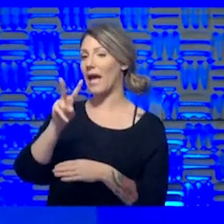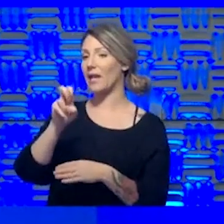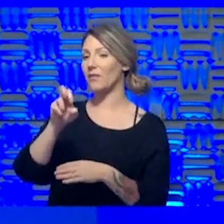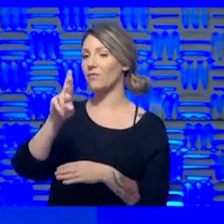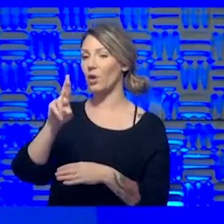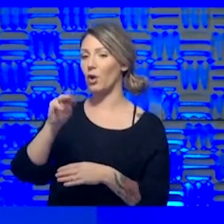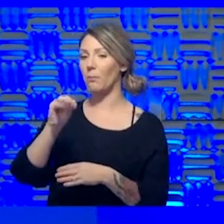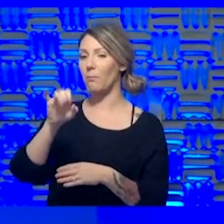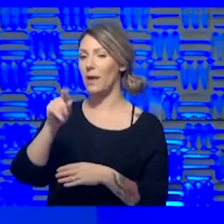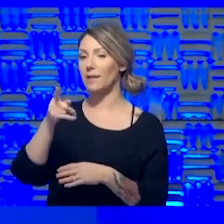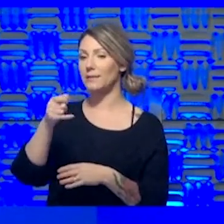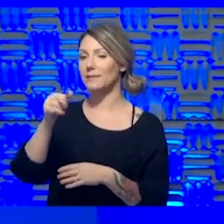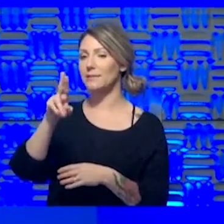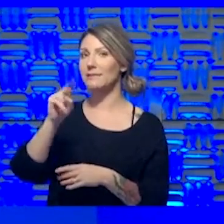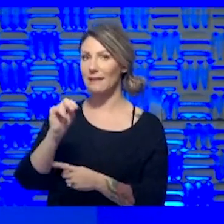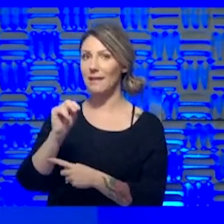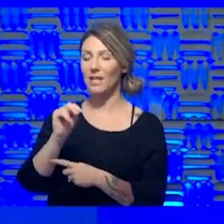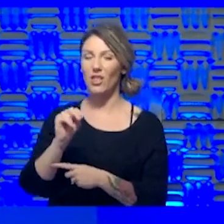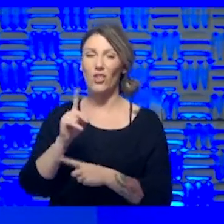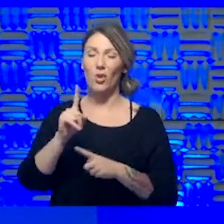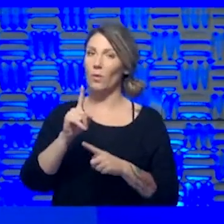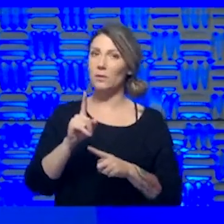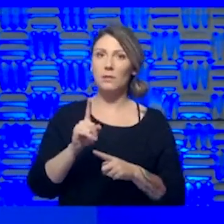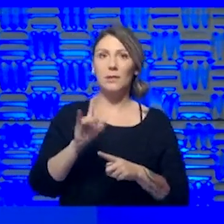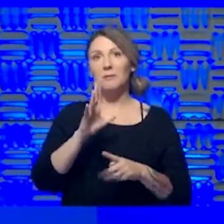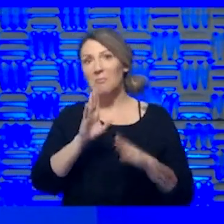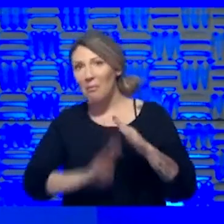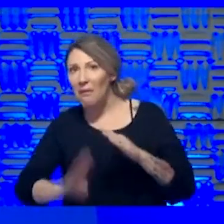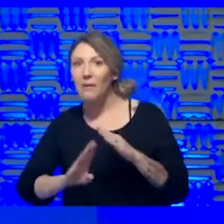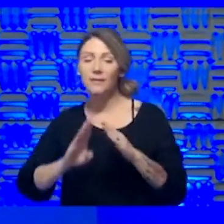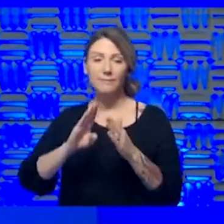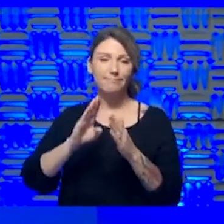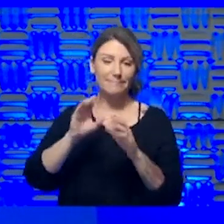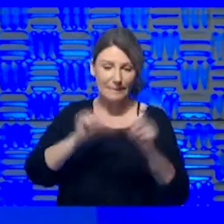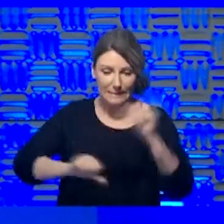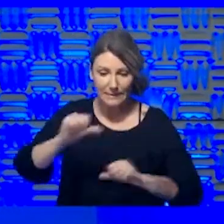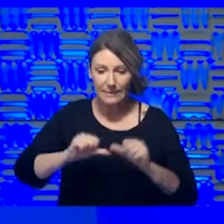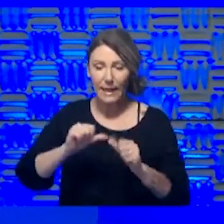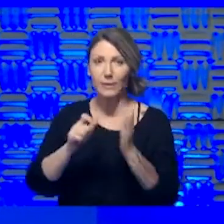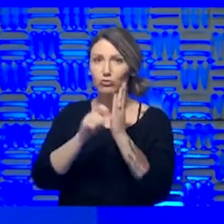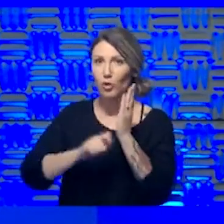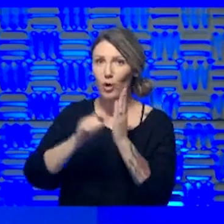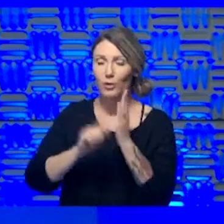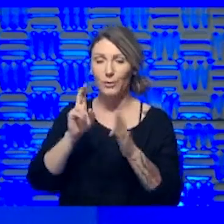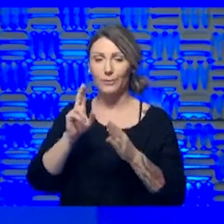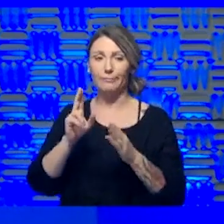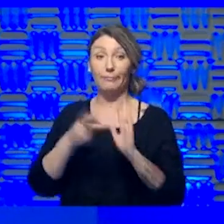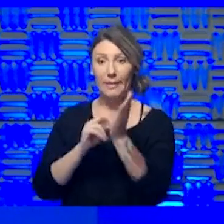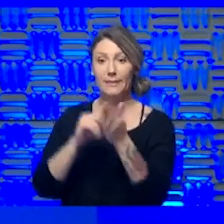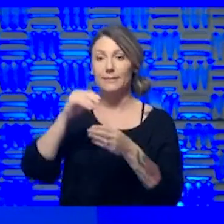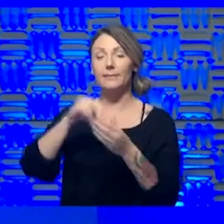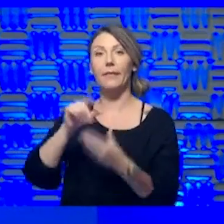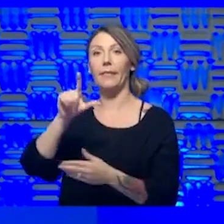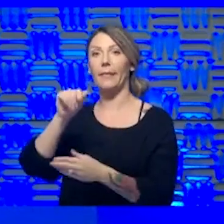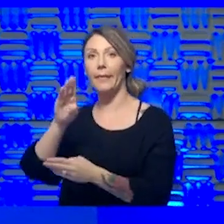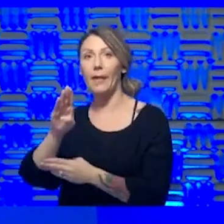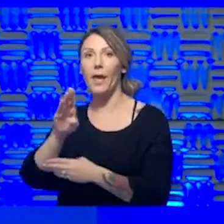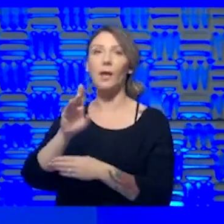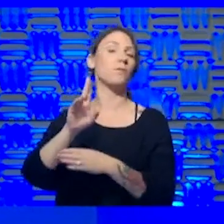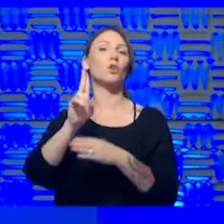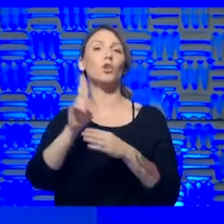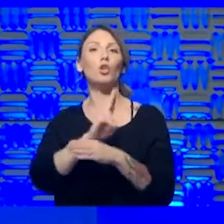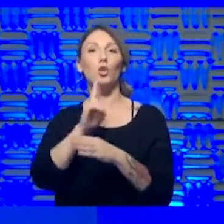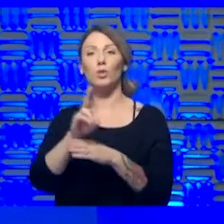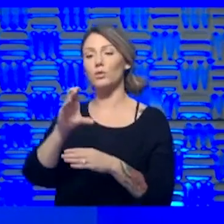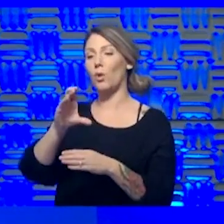a basic science research article, meaning in the lab, using cultured cells,